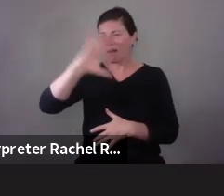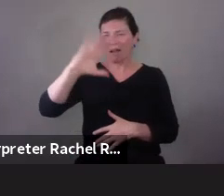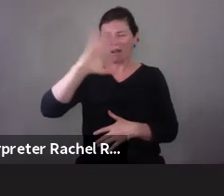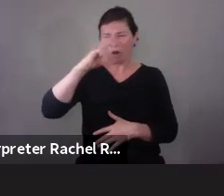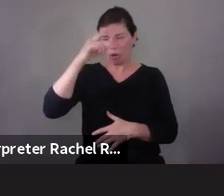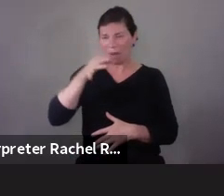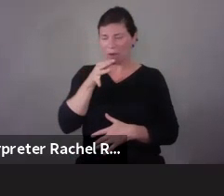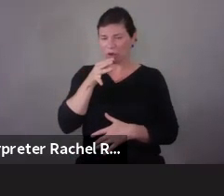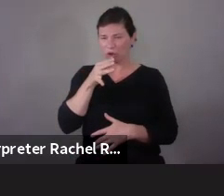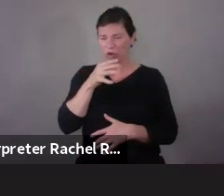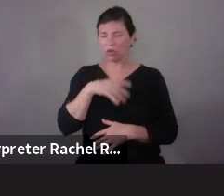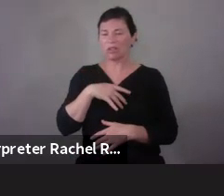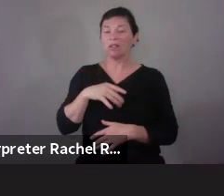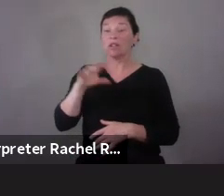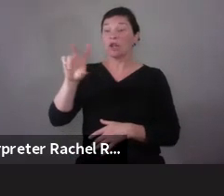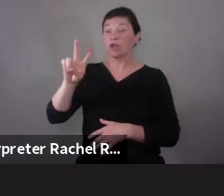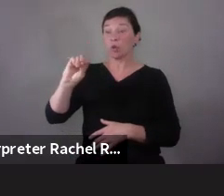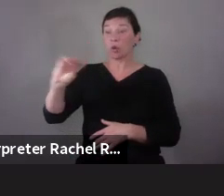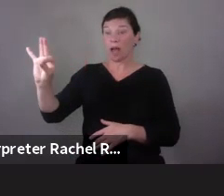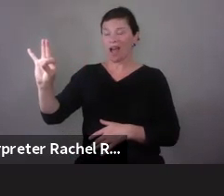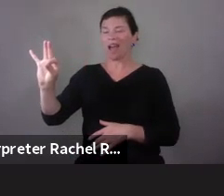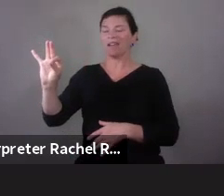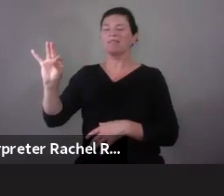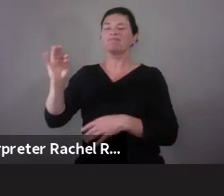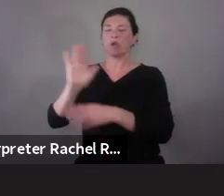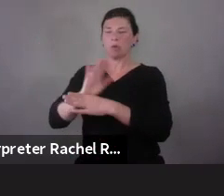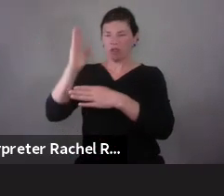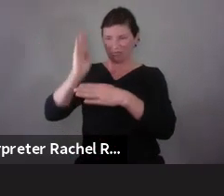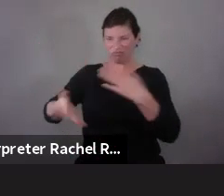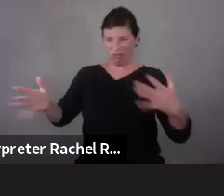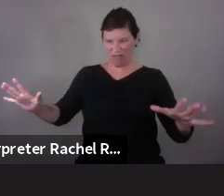was completed and shown worldwide.